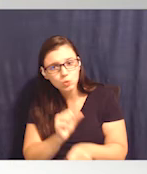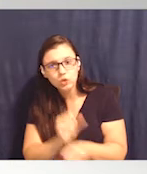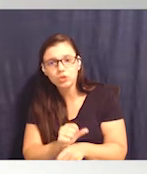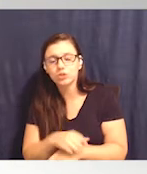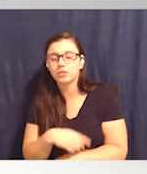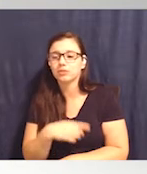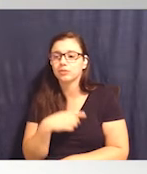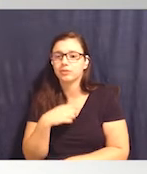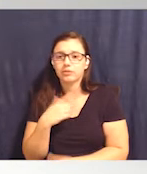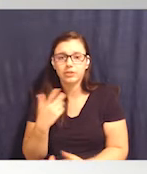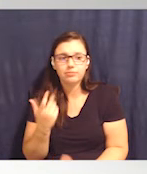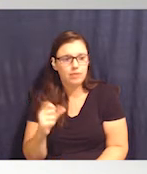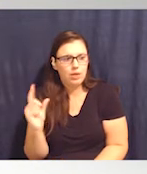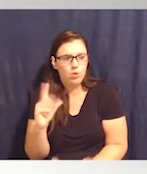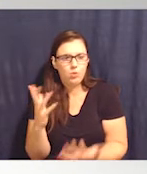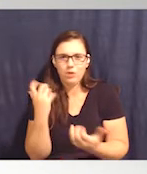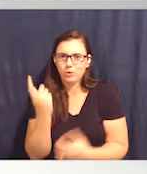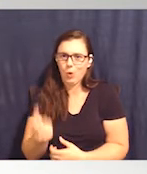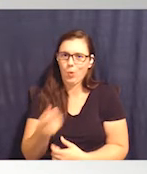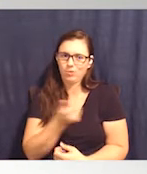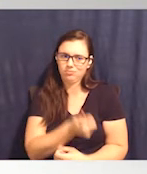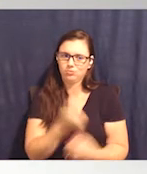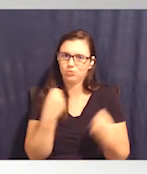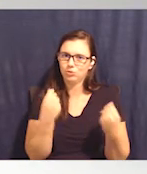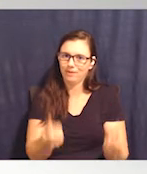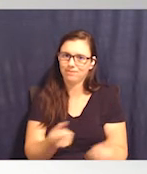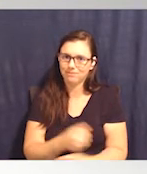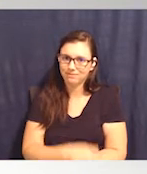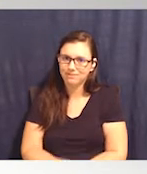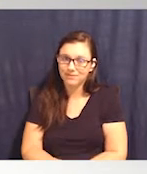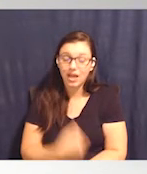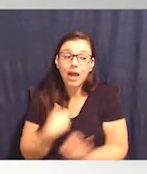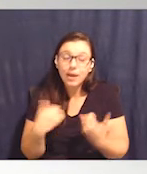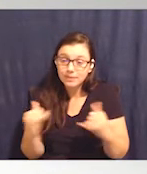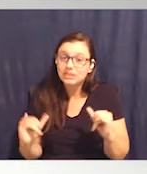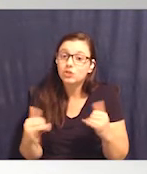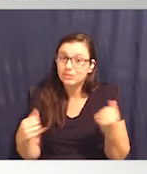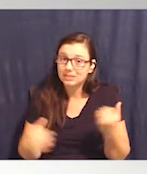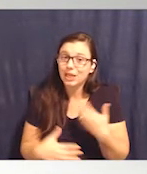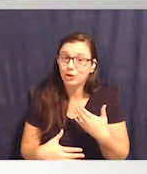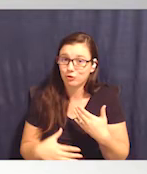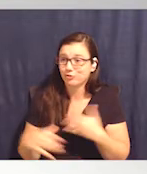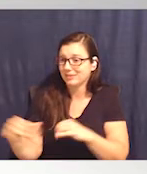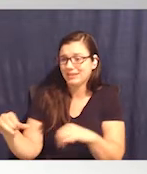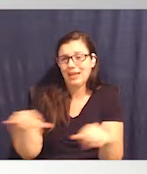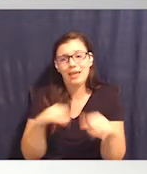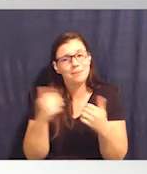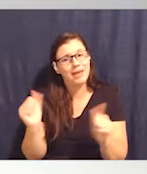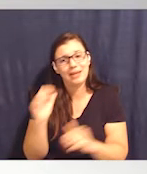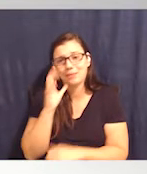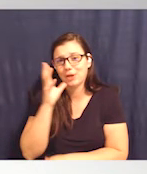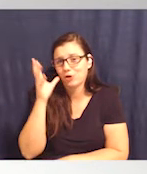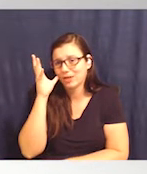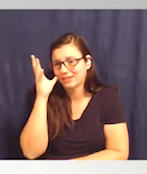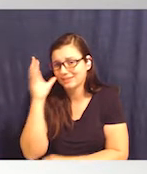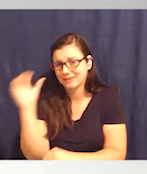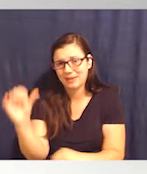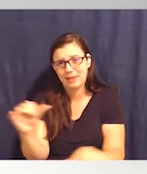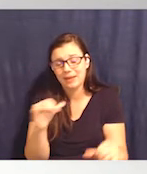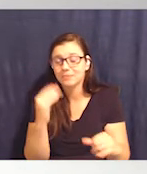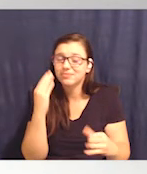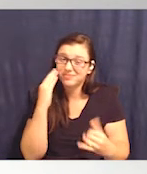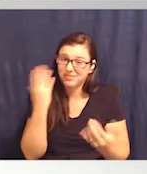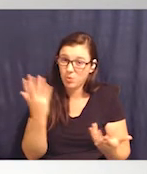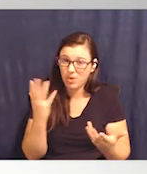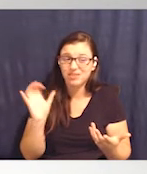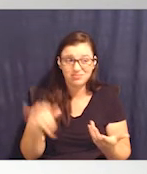go. I'm still scared about that, like any parent would be. But you know what? It's part of life. And